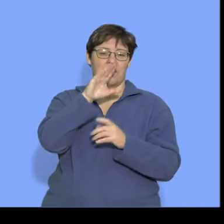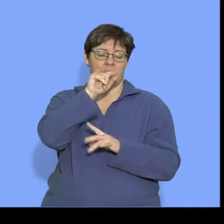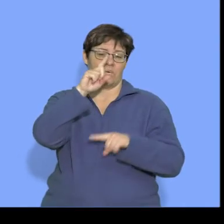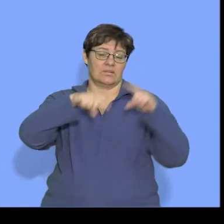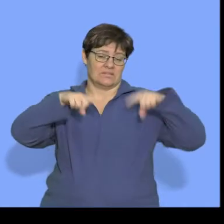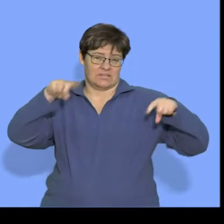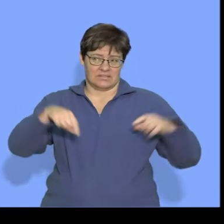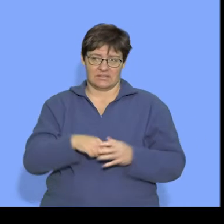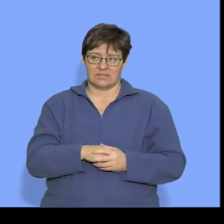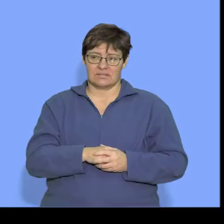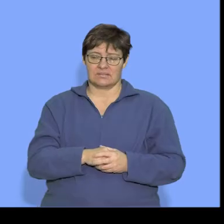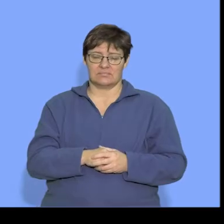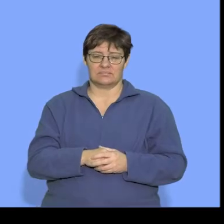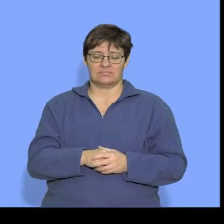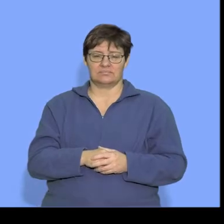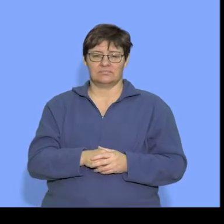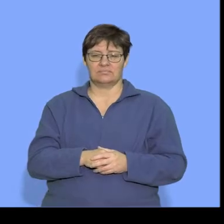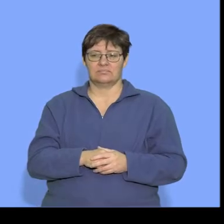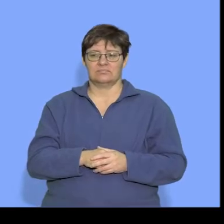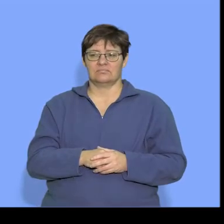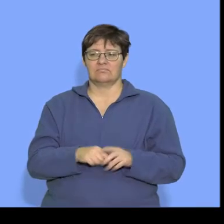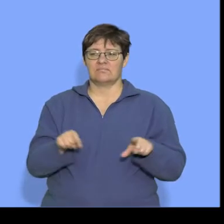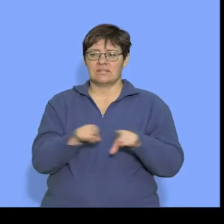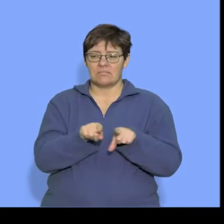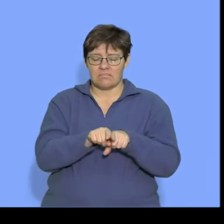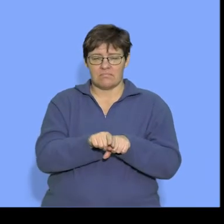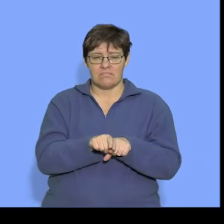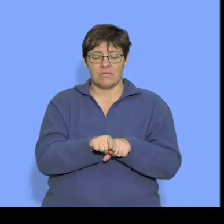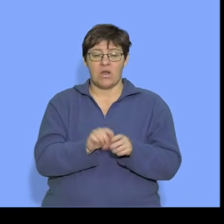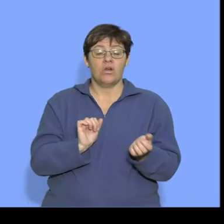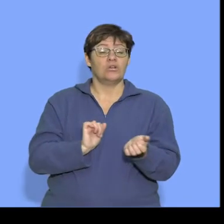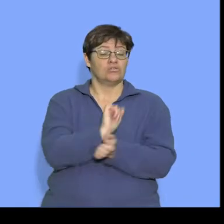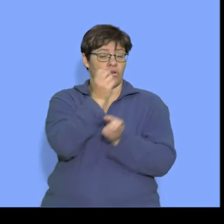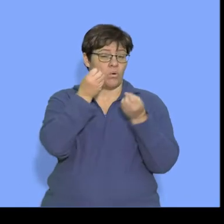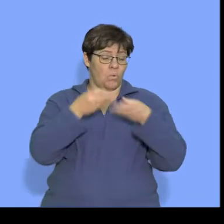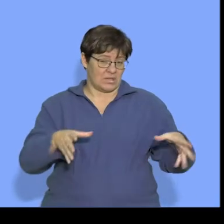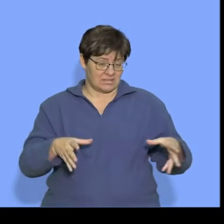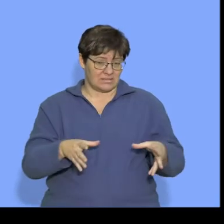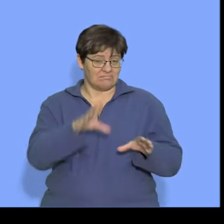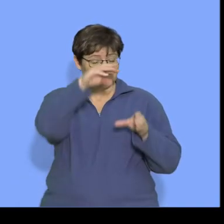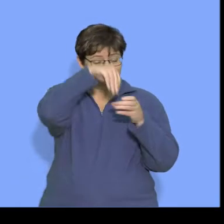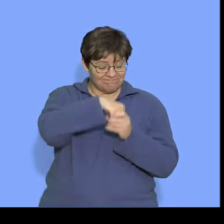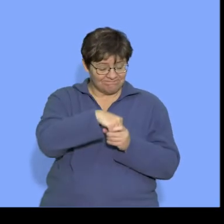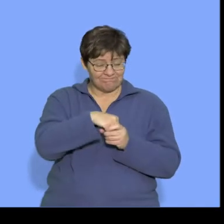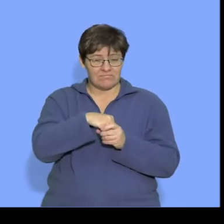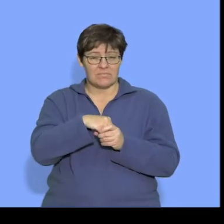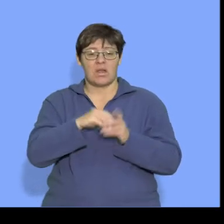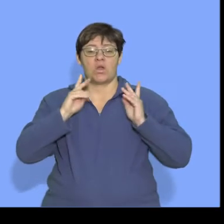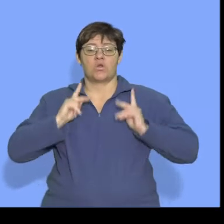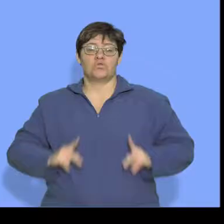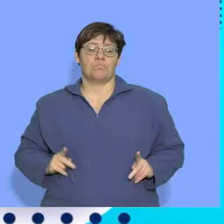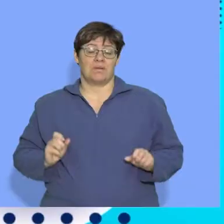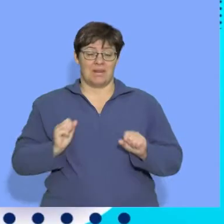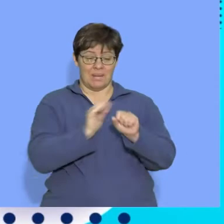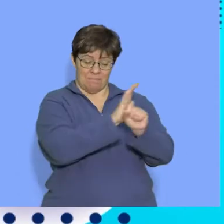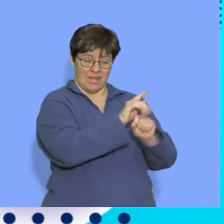It's important that we also recognize solid waste as a component to human impact. and how that solid waste is